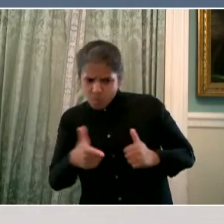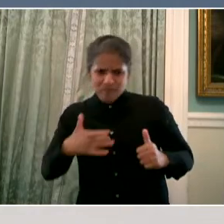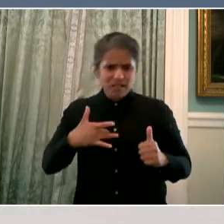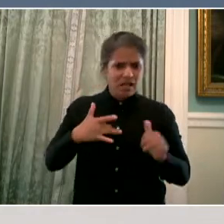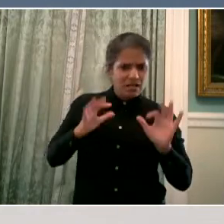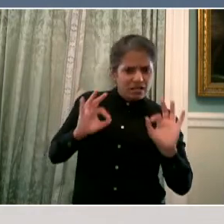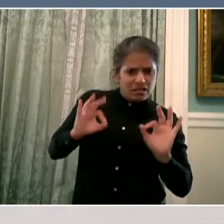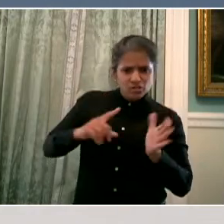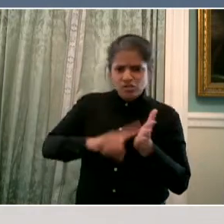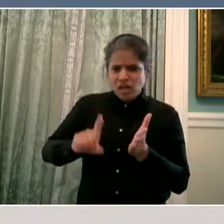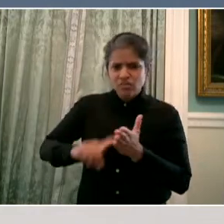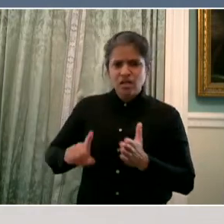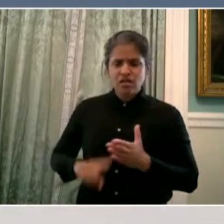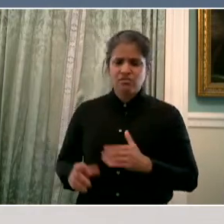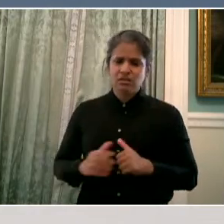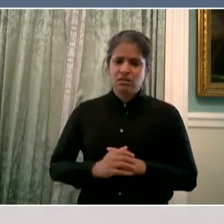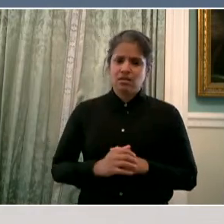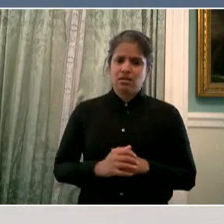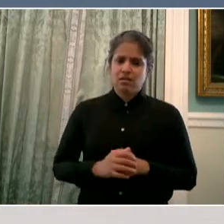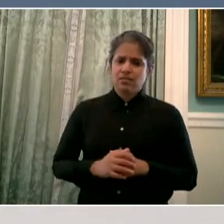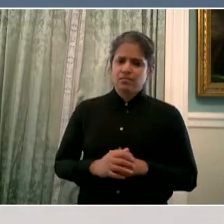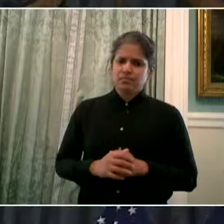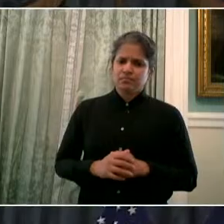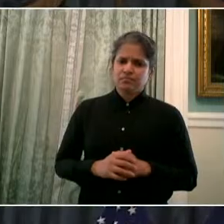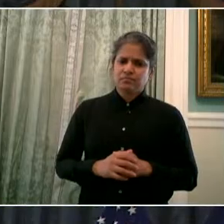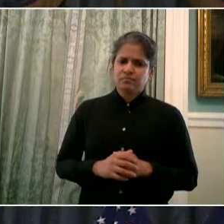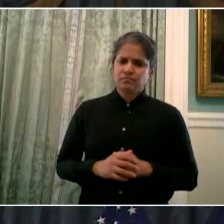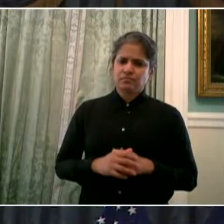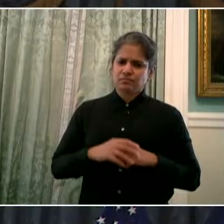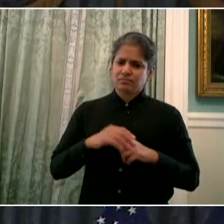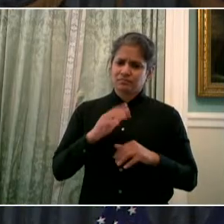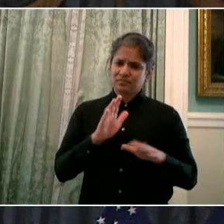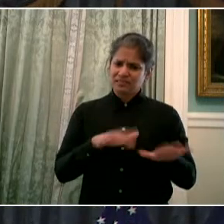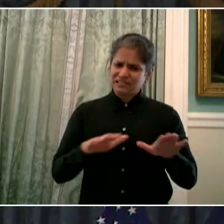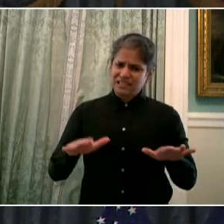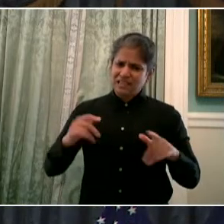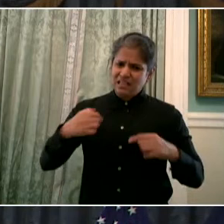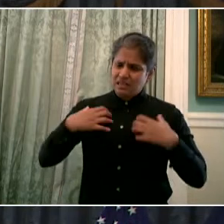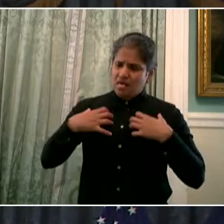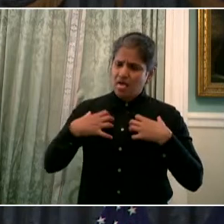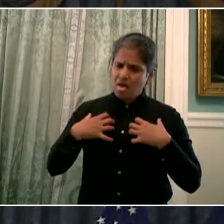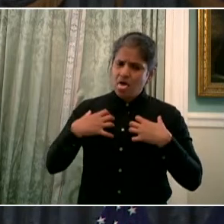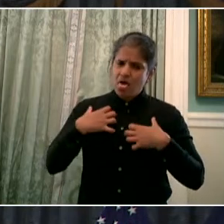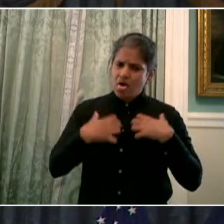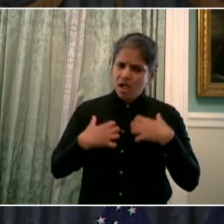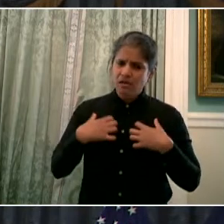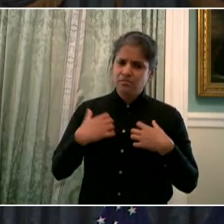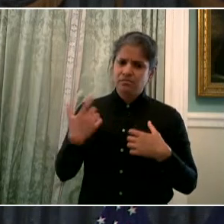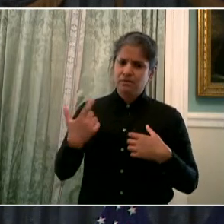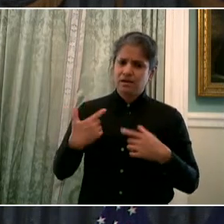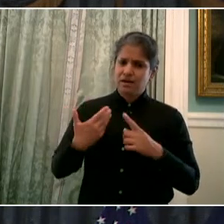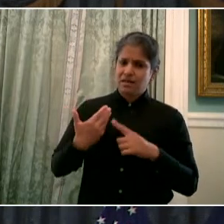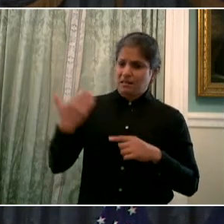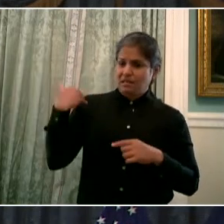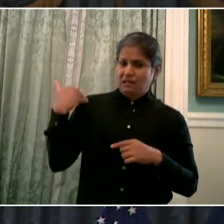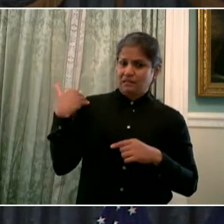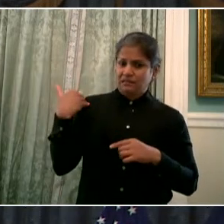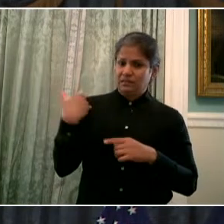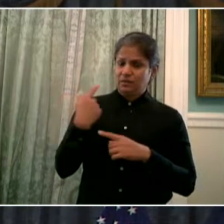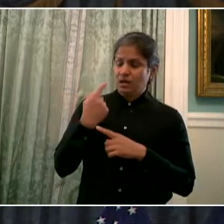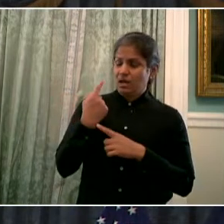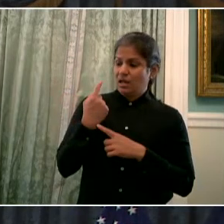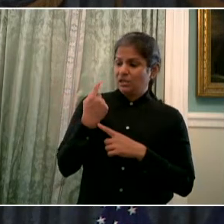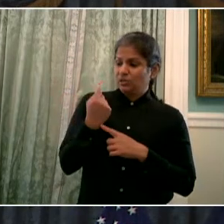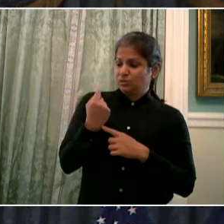over Tuesday and Wednesday. Next question comes from Sherlyn in Queens for Executive Director